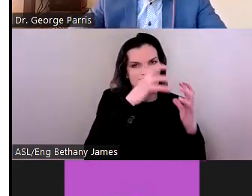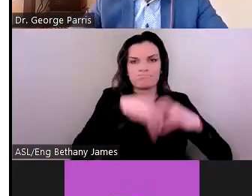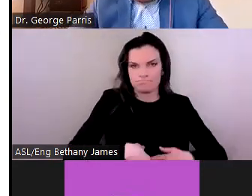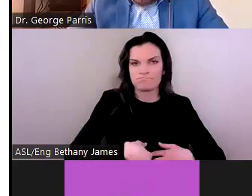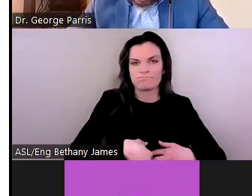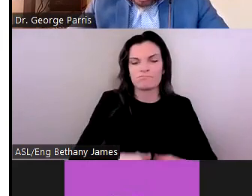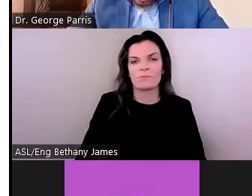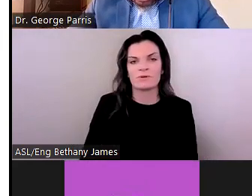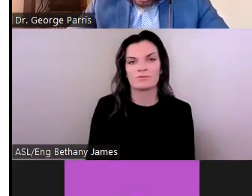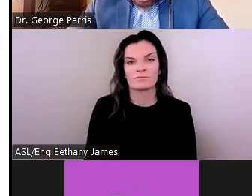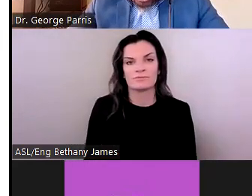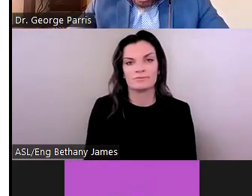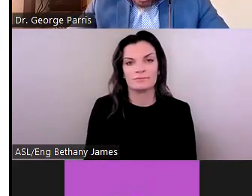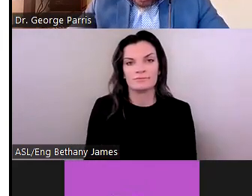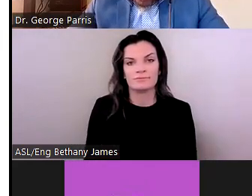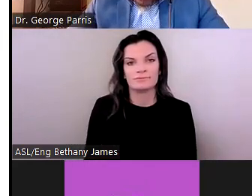in your work environment,